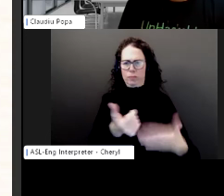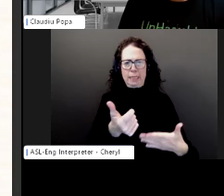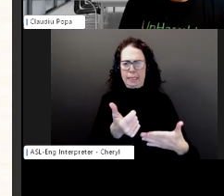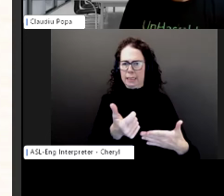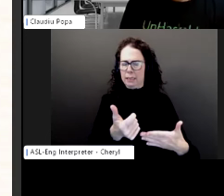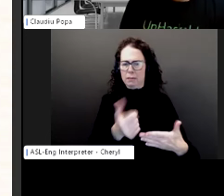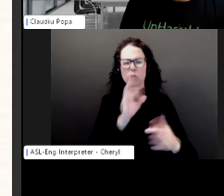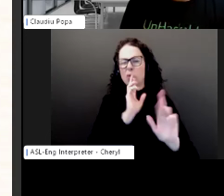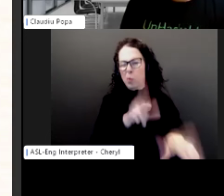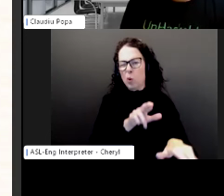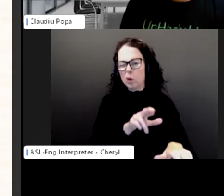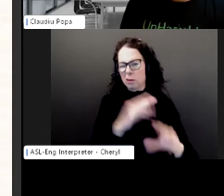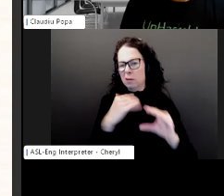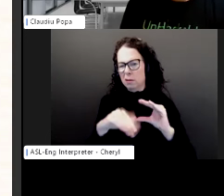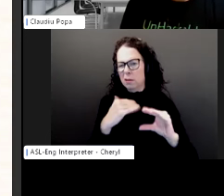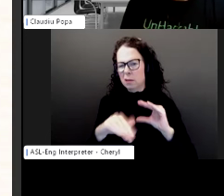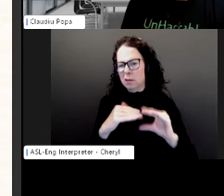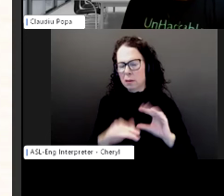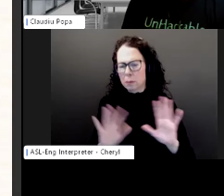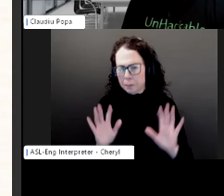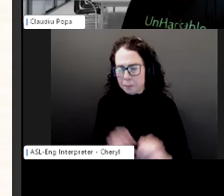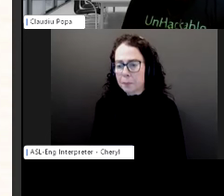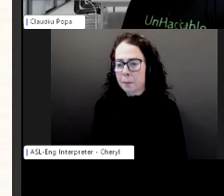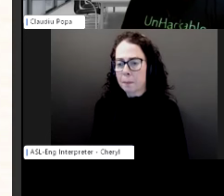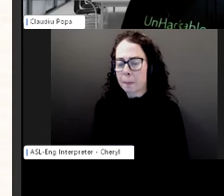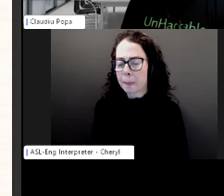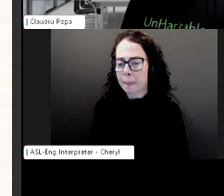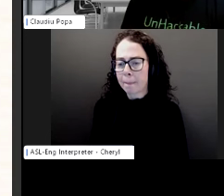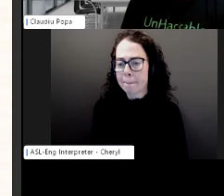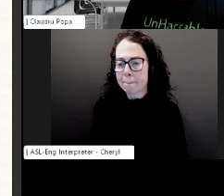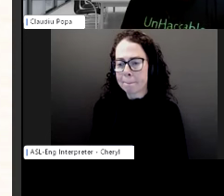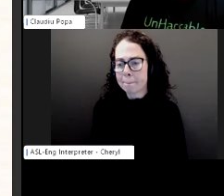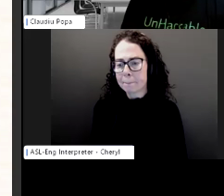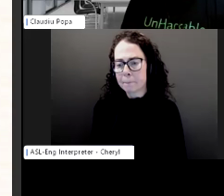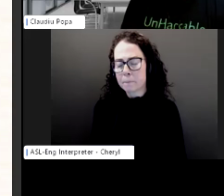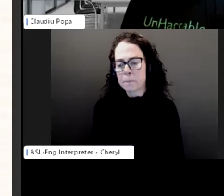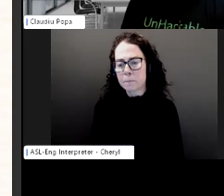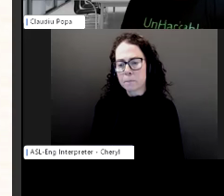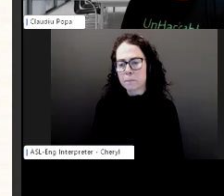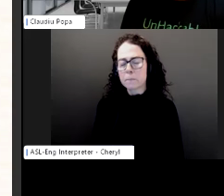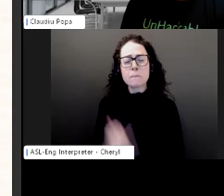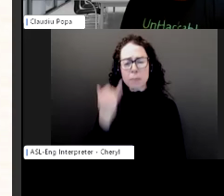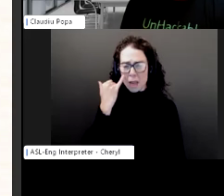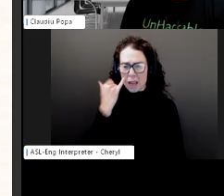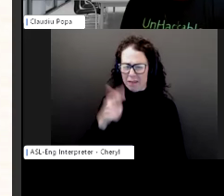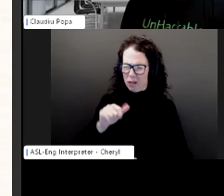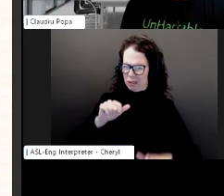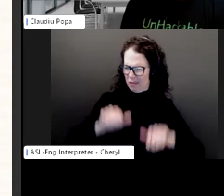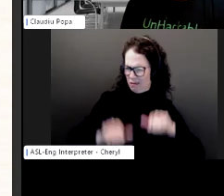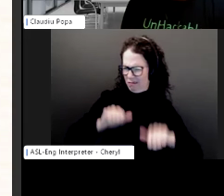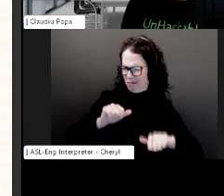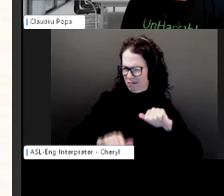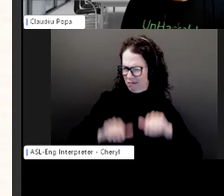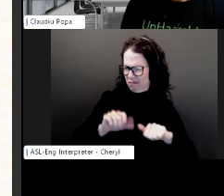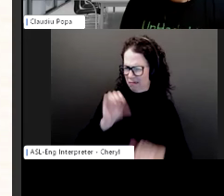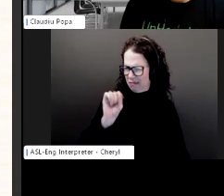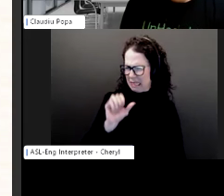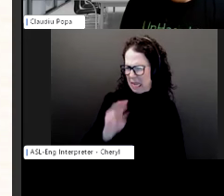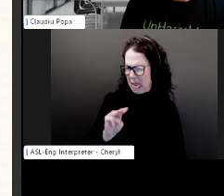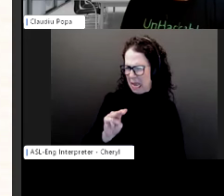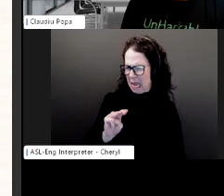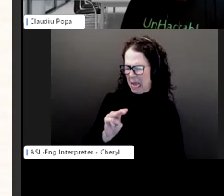to be 100% confident that something is a scam. Sometimes we see things coming from our